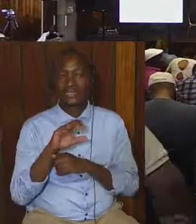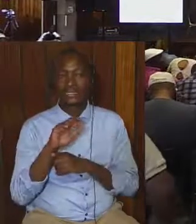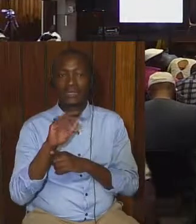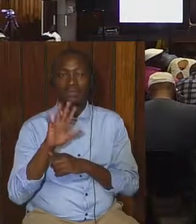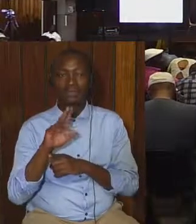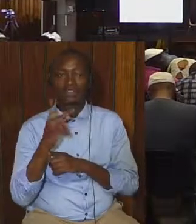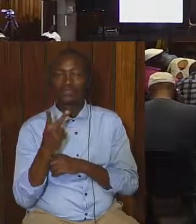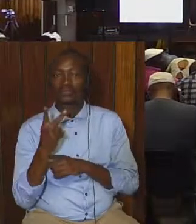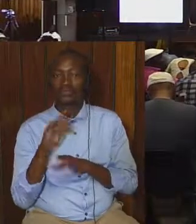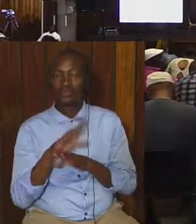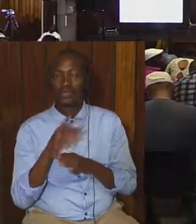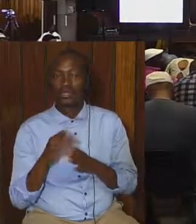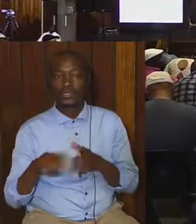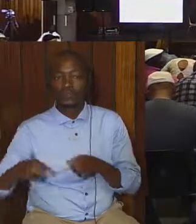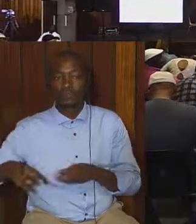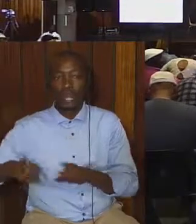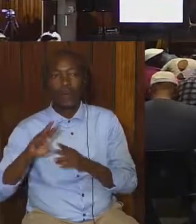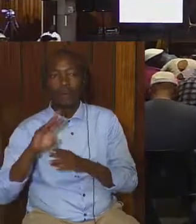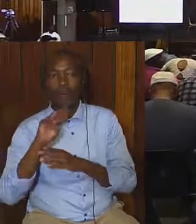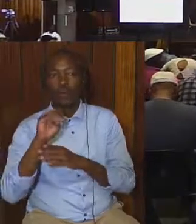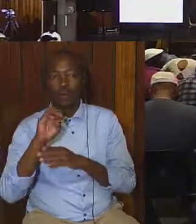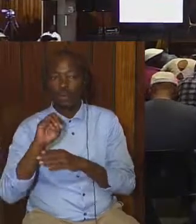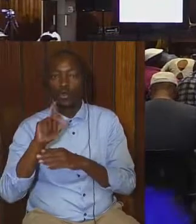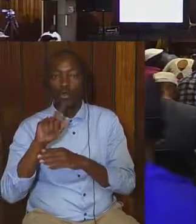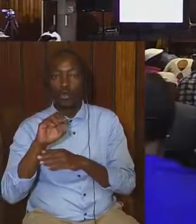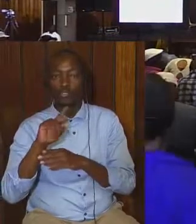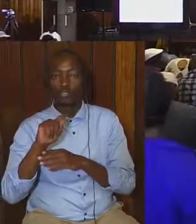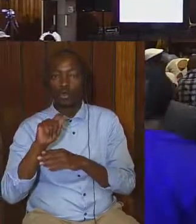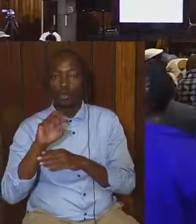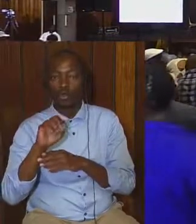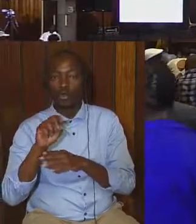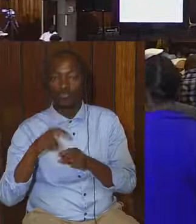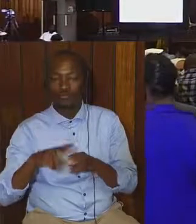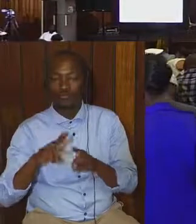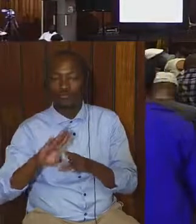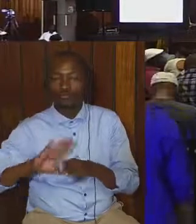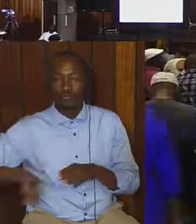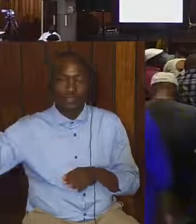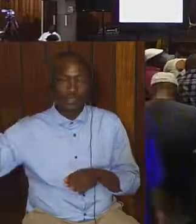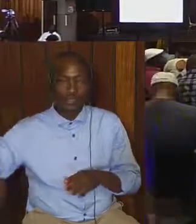iIC52 ekhamba ngomlodo road yona niyibeke eceleni.